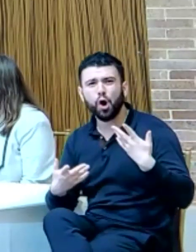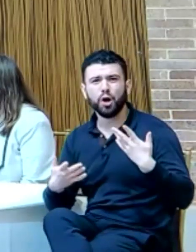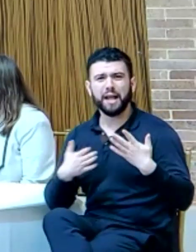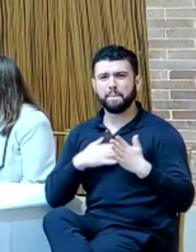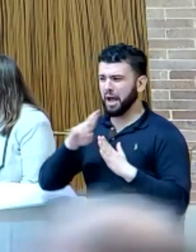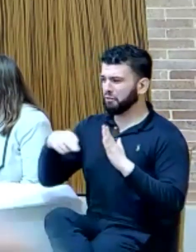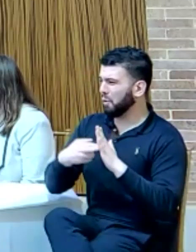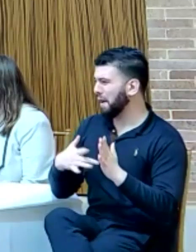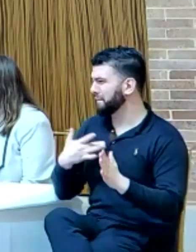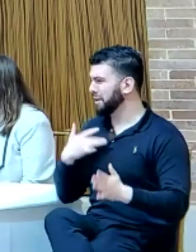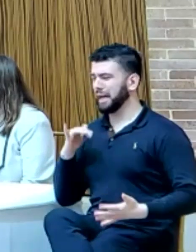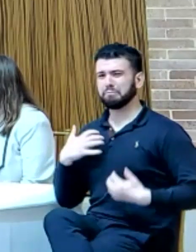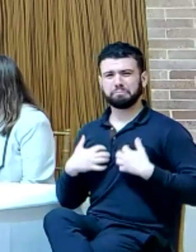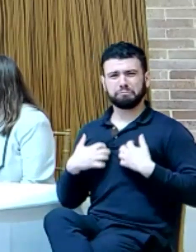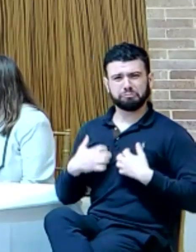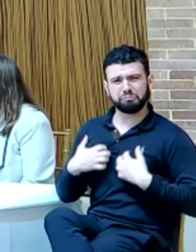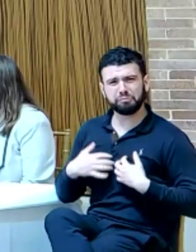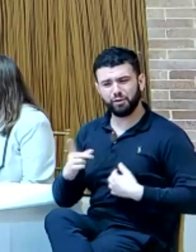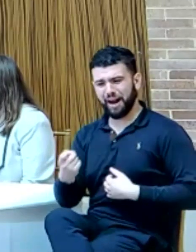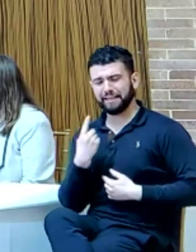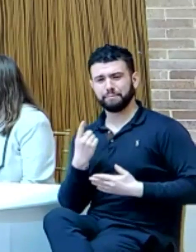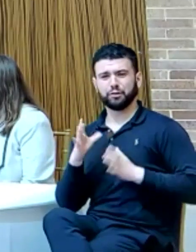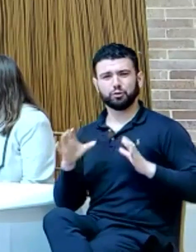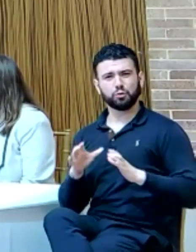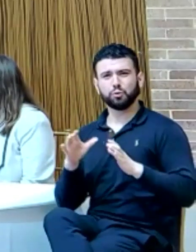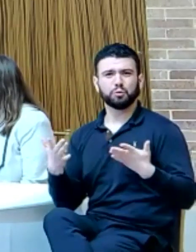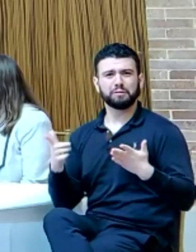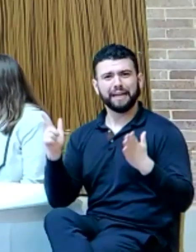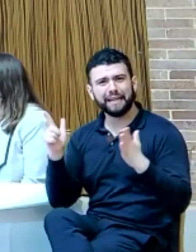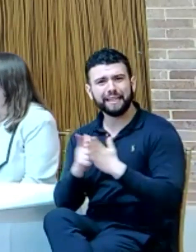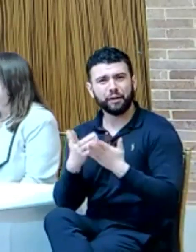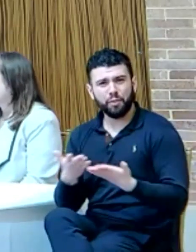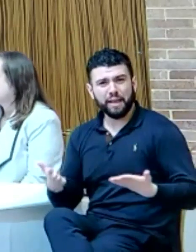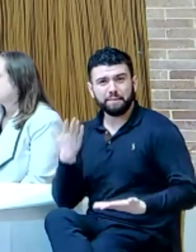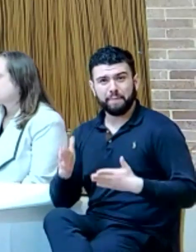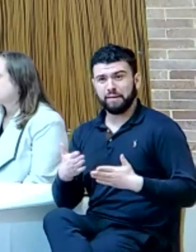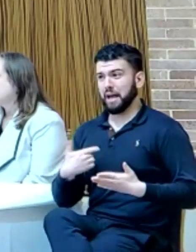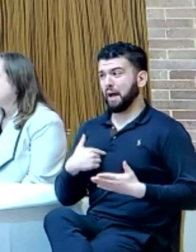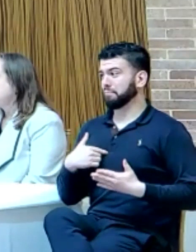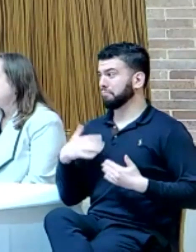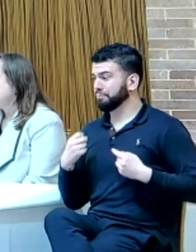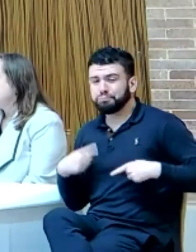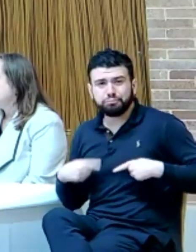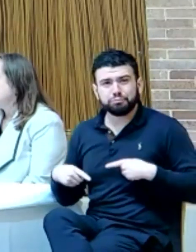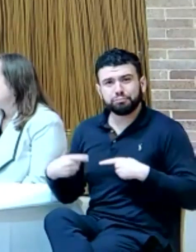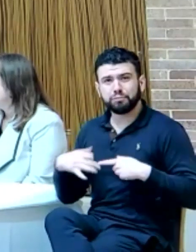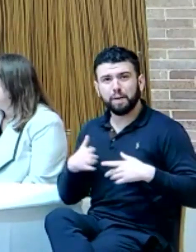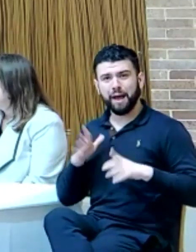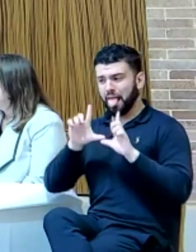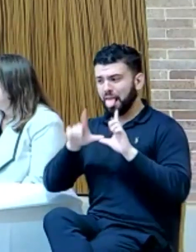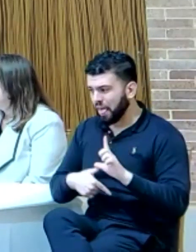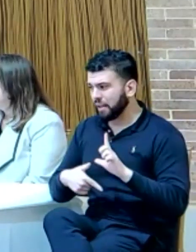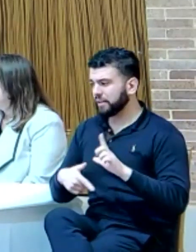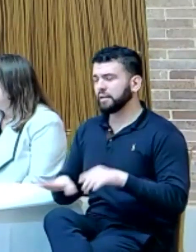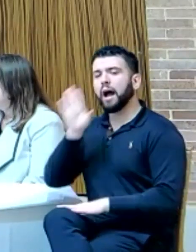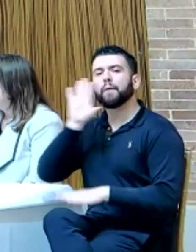here and really asking me to do unlawful things that I could lose my license over and one of the points I wanted to to add to this discussion is